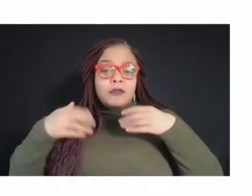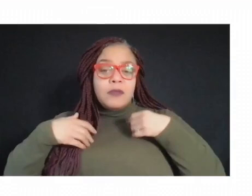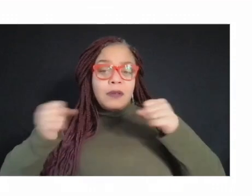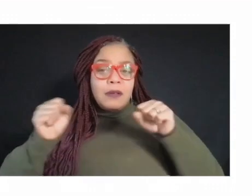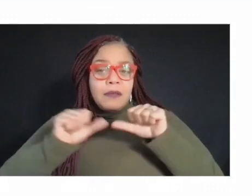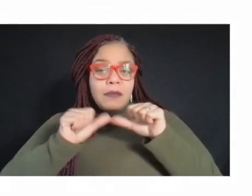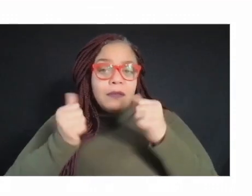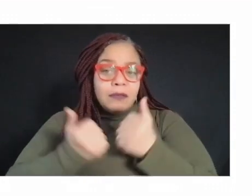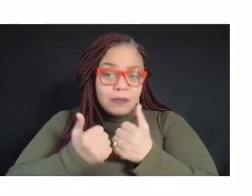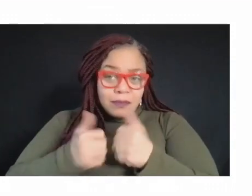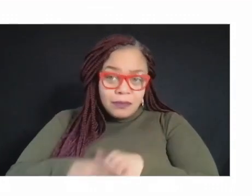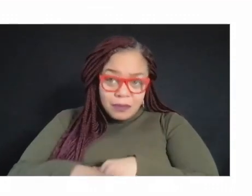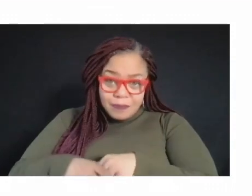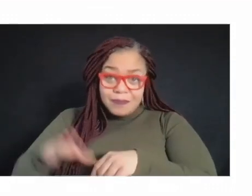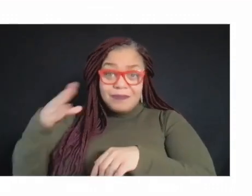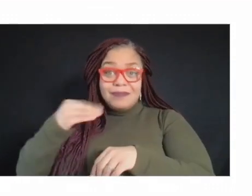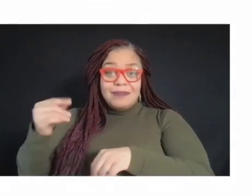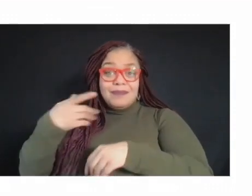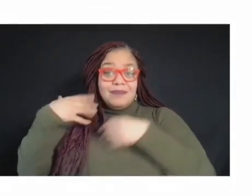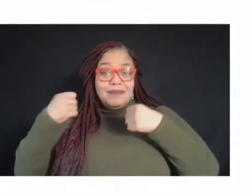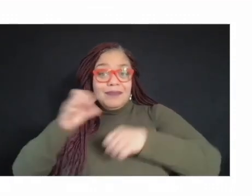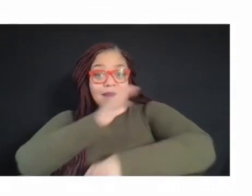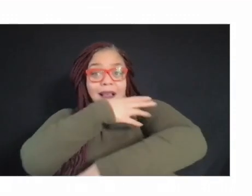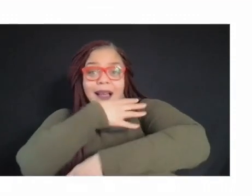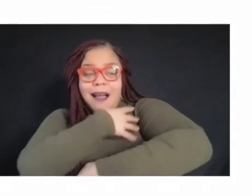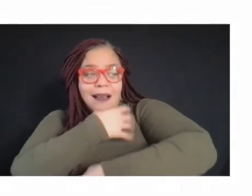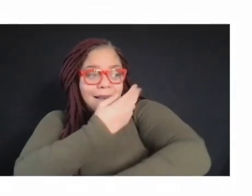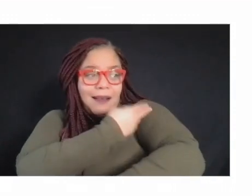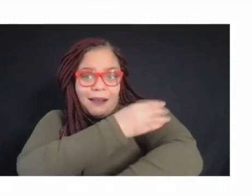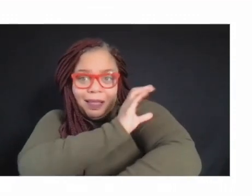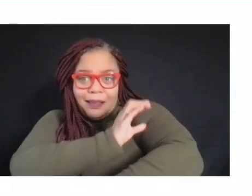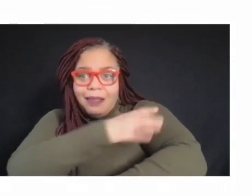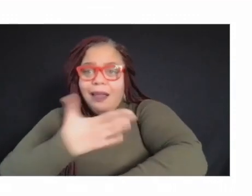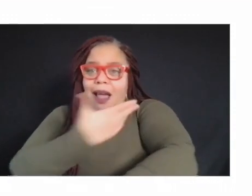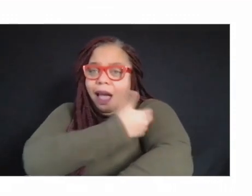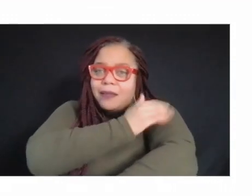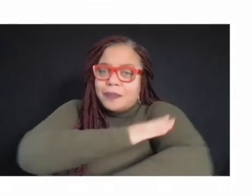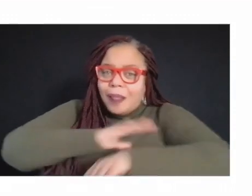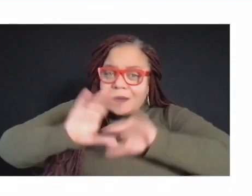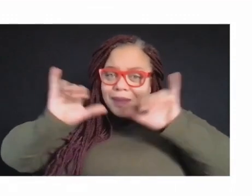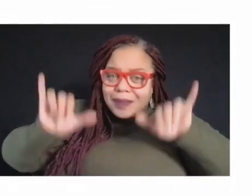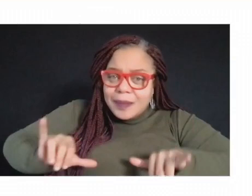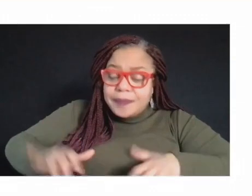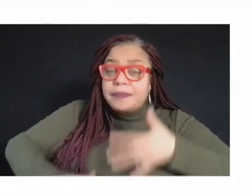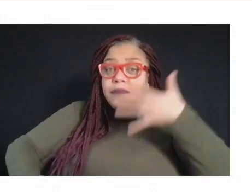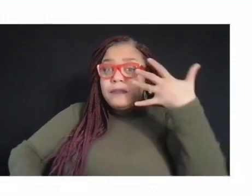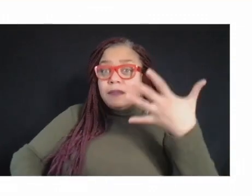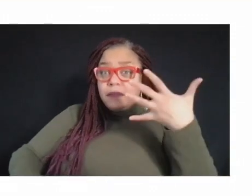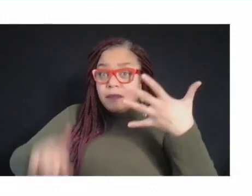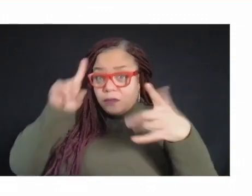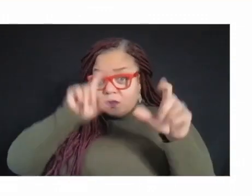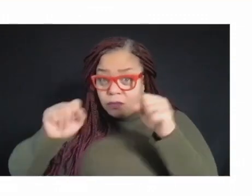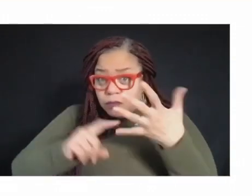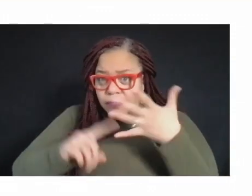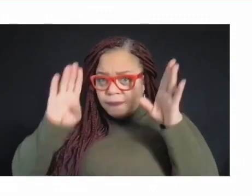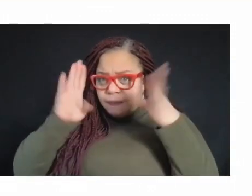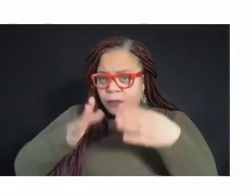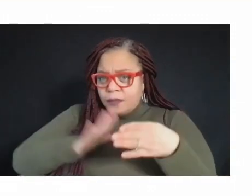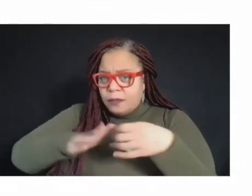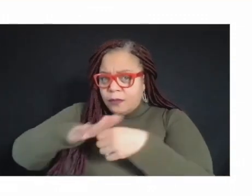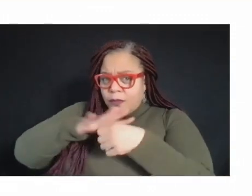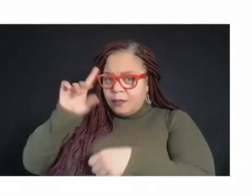clinic systems. Strategy 5 focused on our local government, partnering with all of the